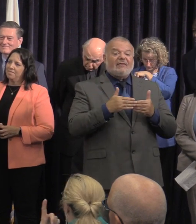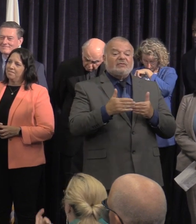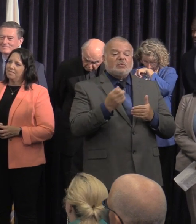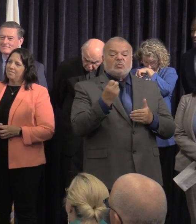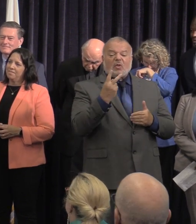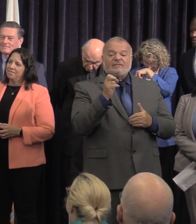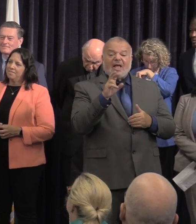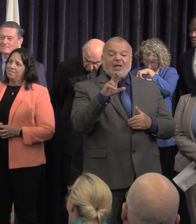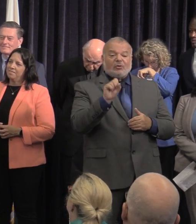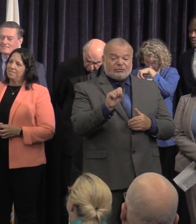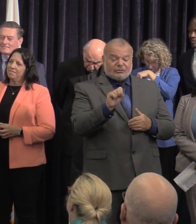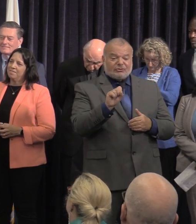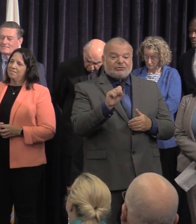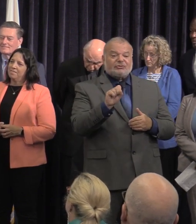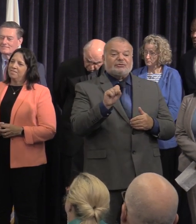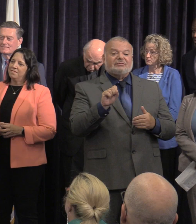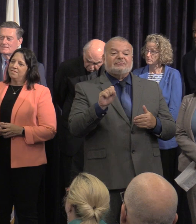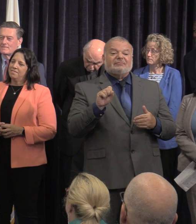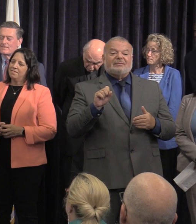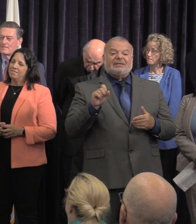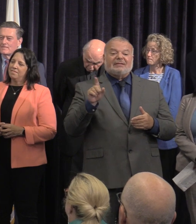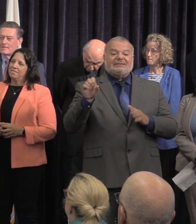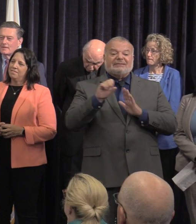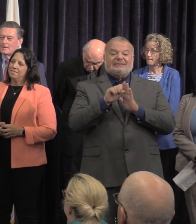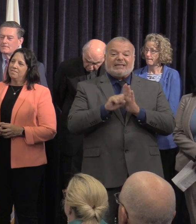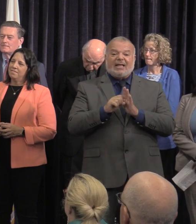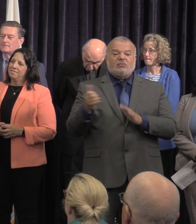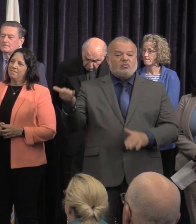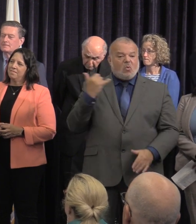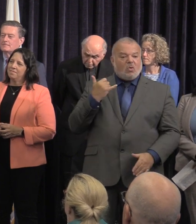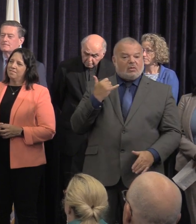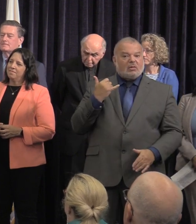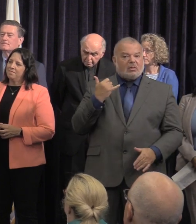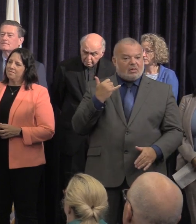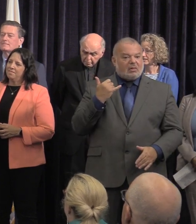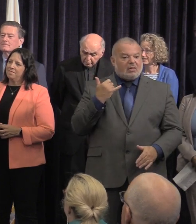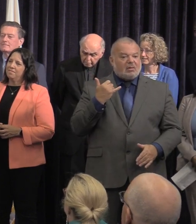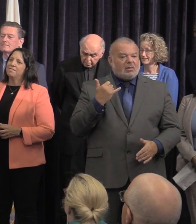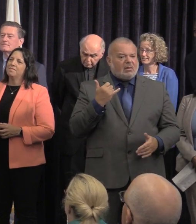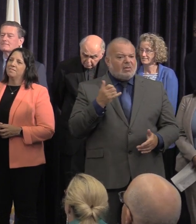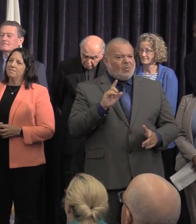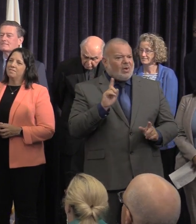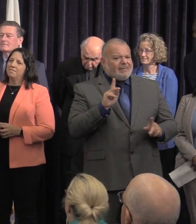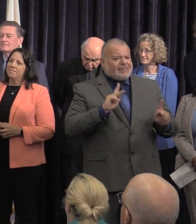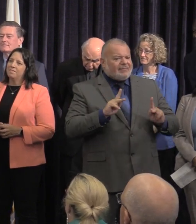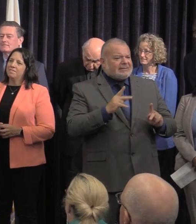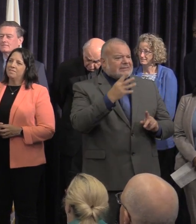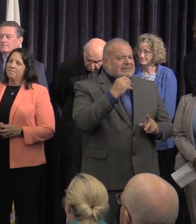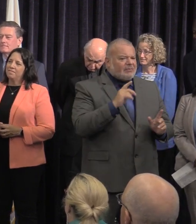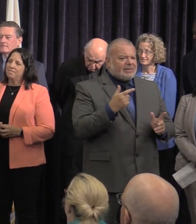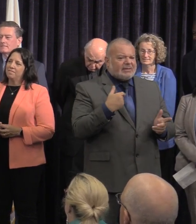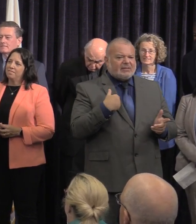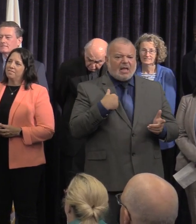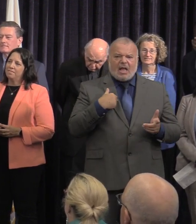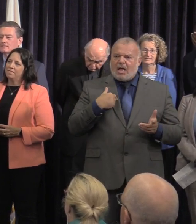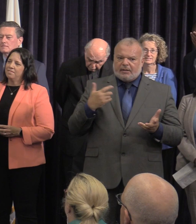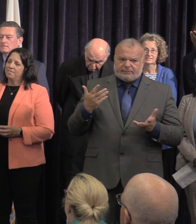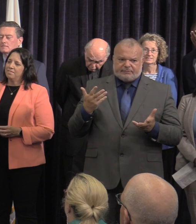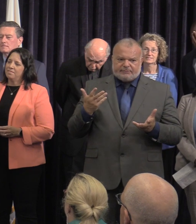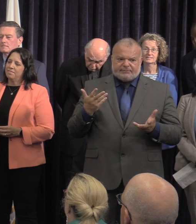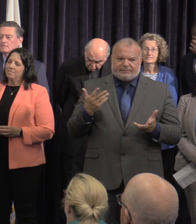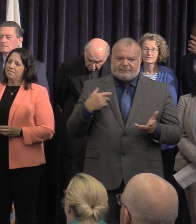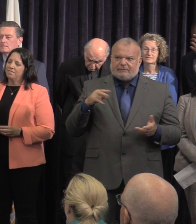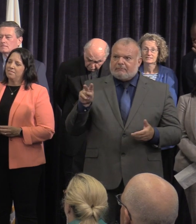a colleague at the Commonwealth saying, who do you know that could host families? Because we are in a crisis,